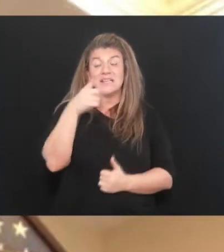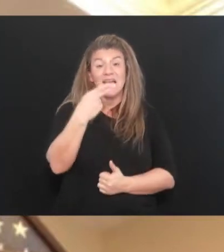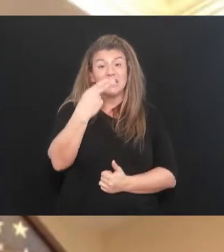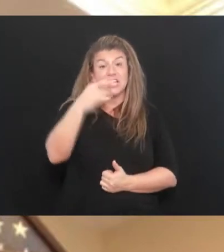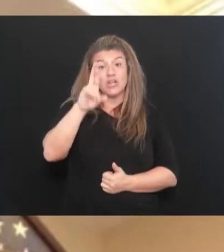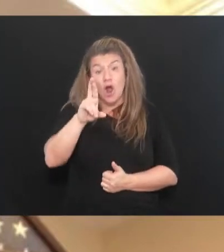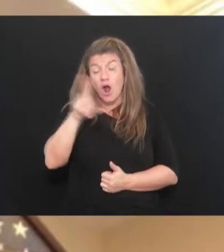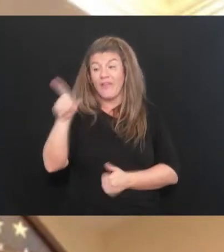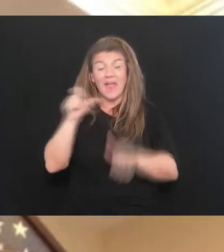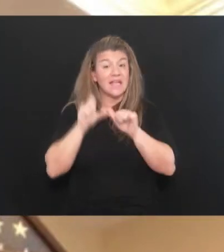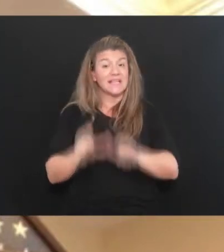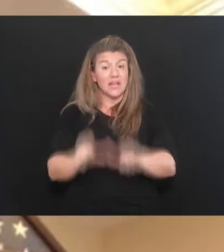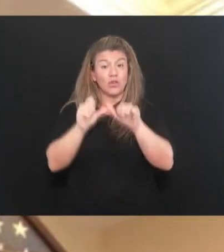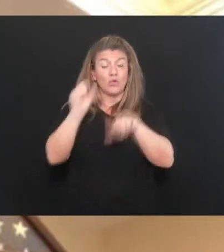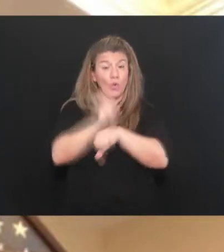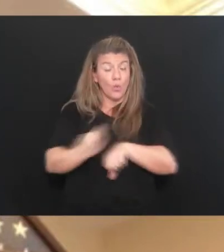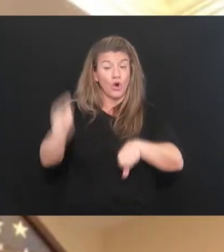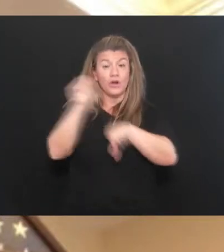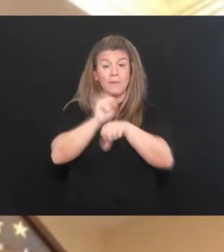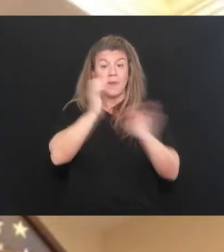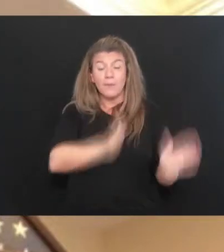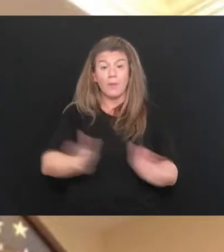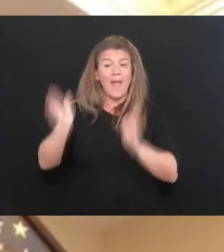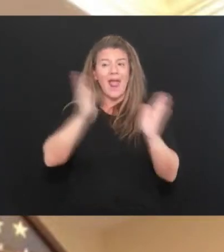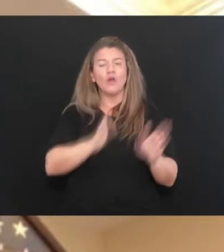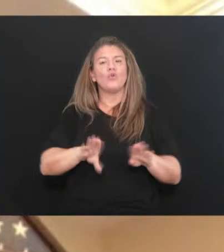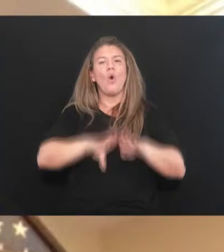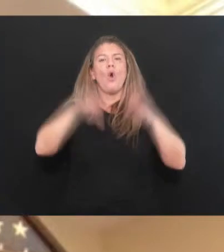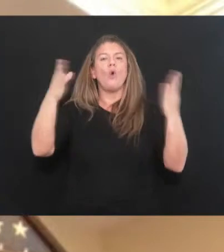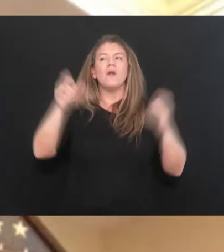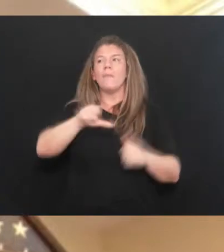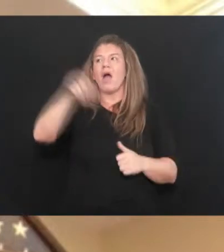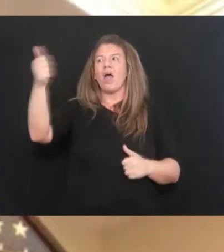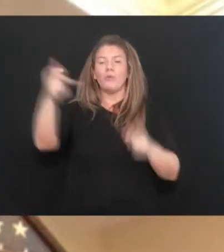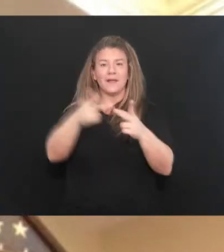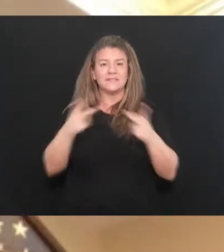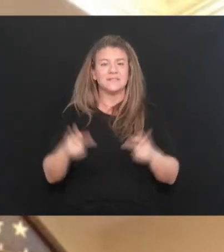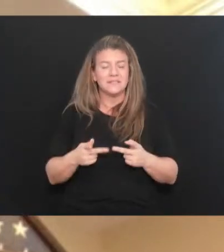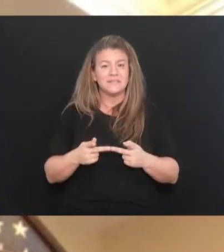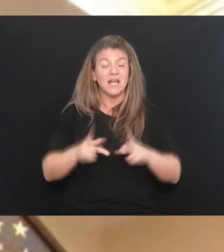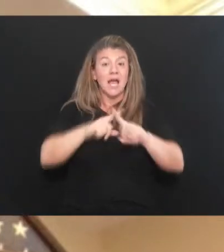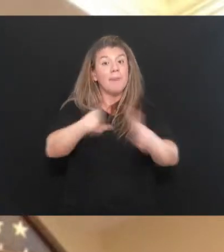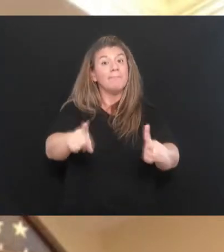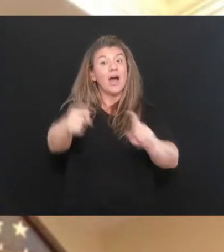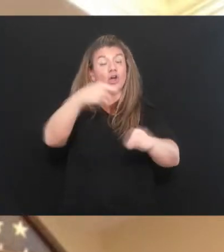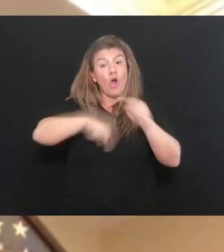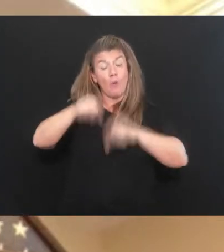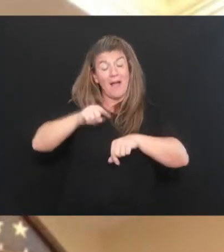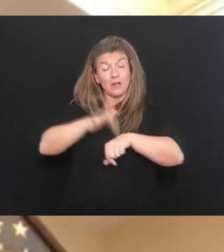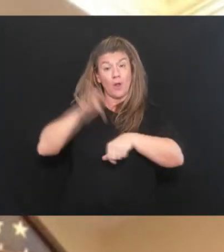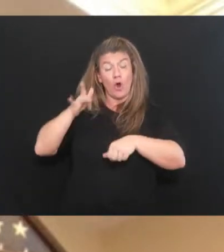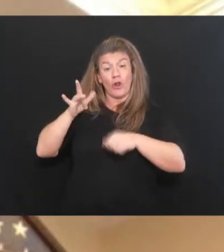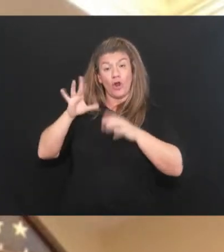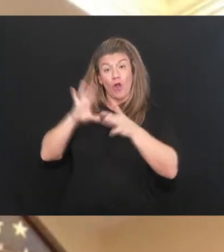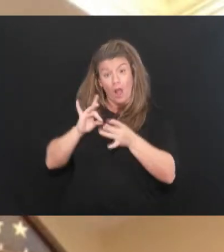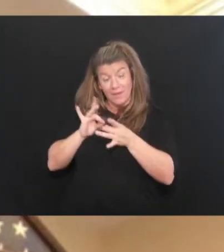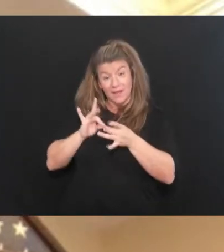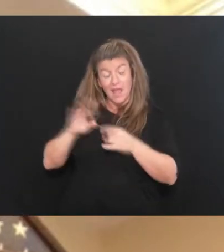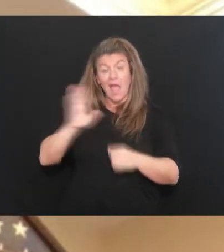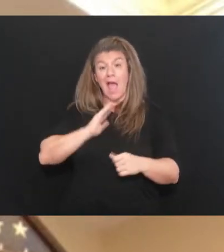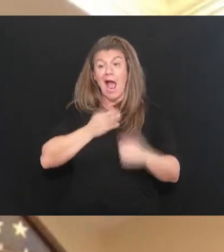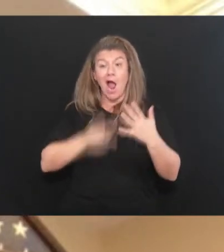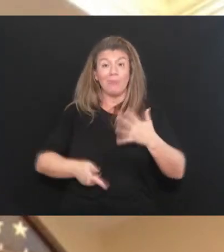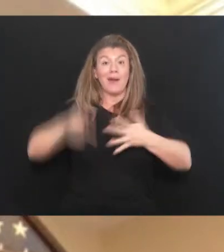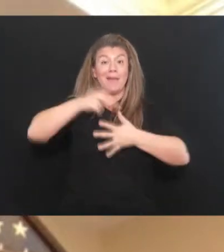DHHR continues to work to be prepared to open up other spaces, but I go back to the earlier comment. Our primary issue